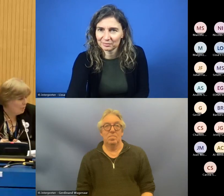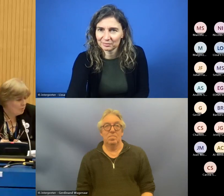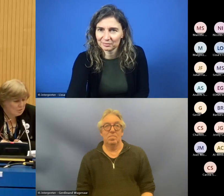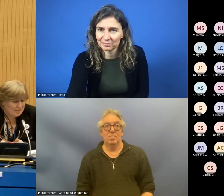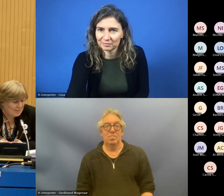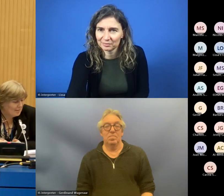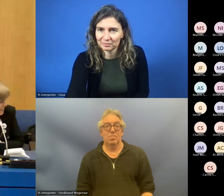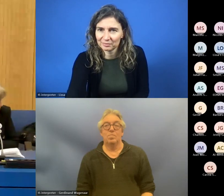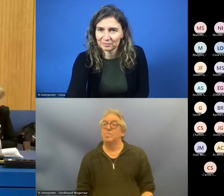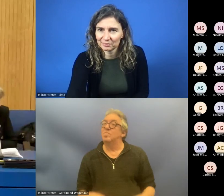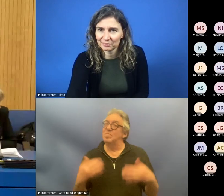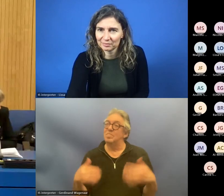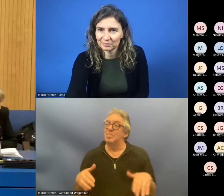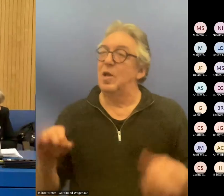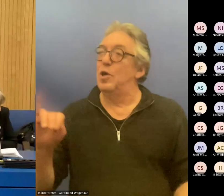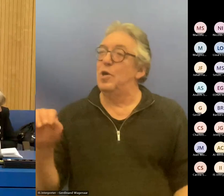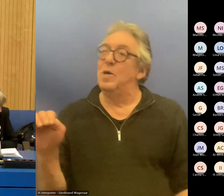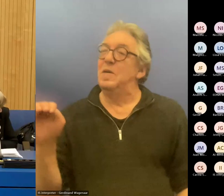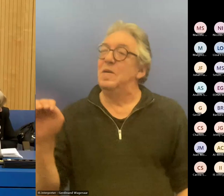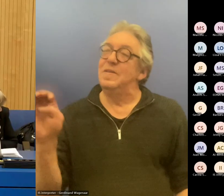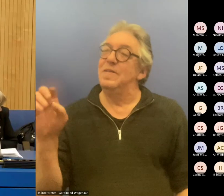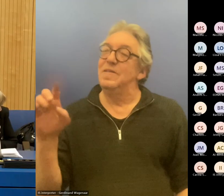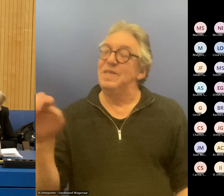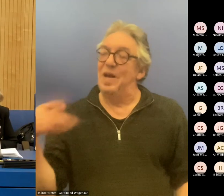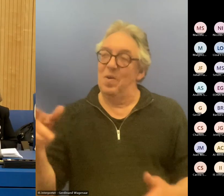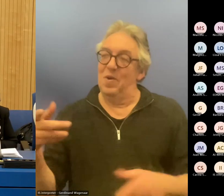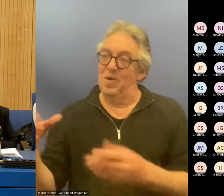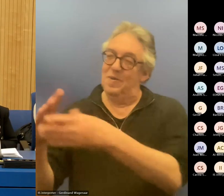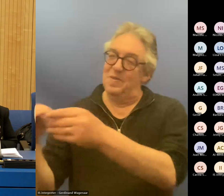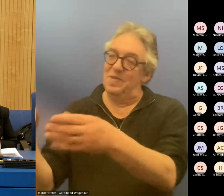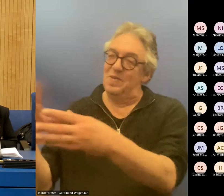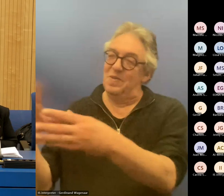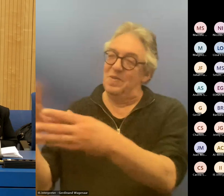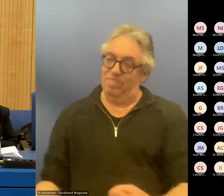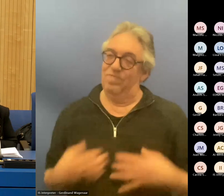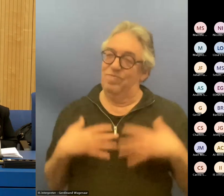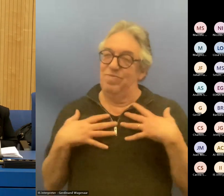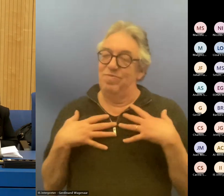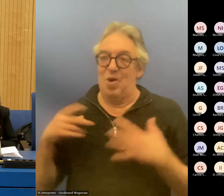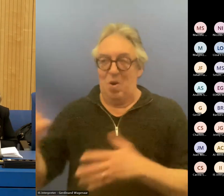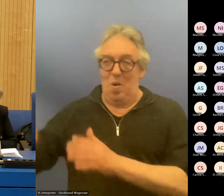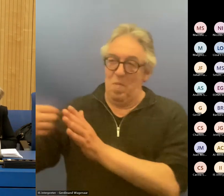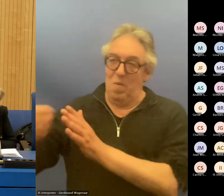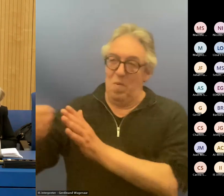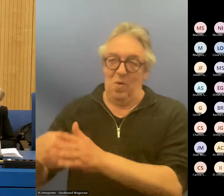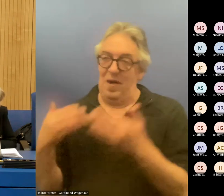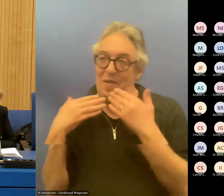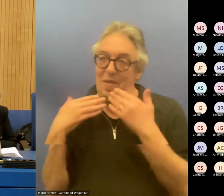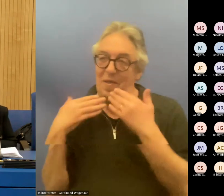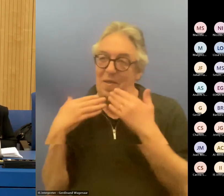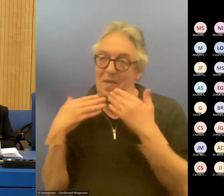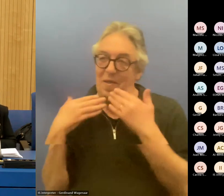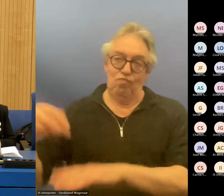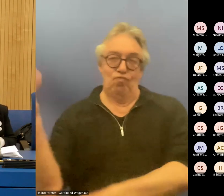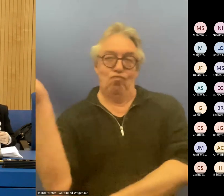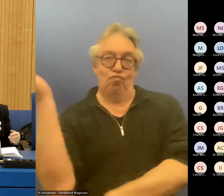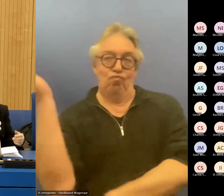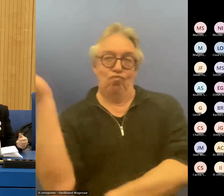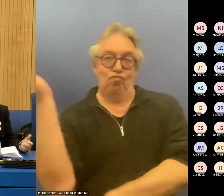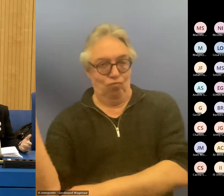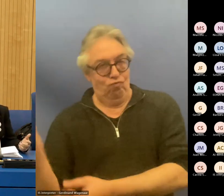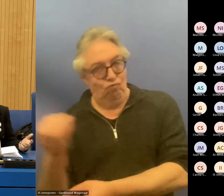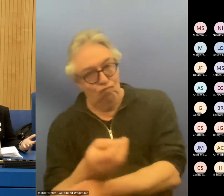Thank you, Jesse. This is really inspiring story and project. Thank you for bringing it here and sharing with the world.